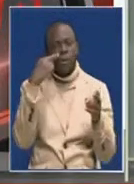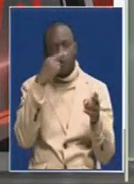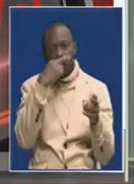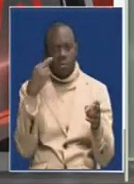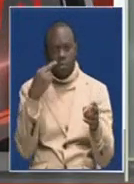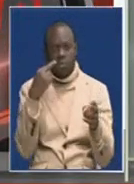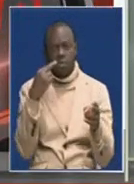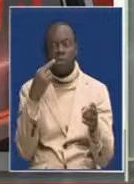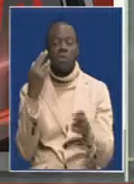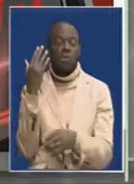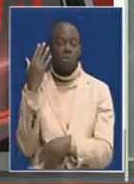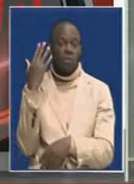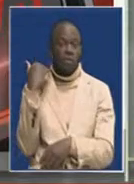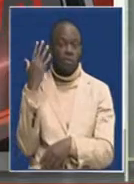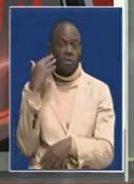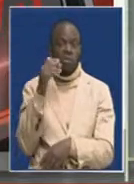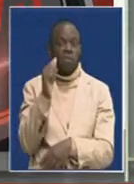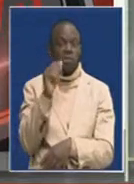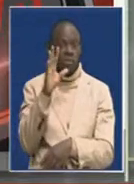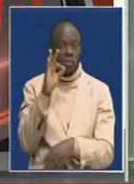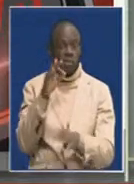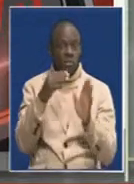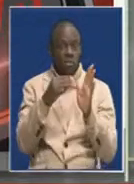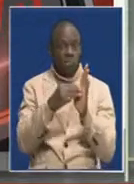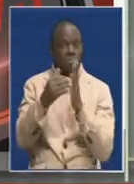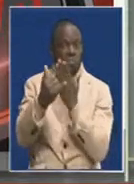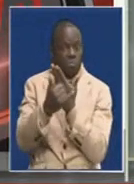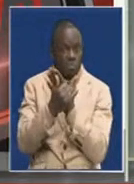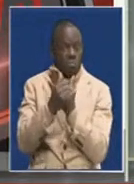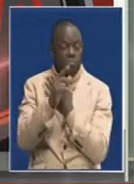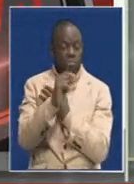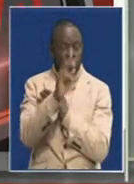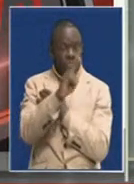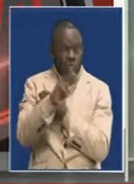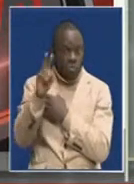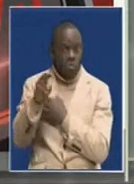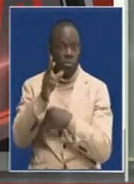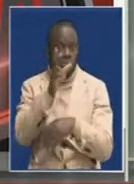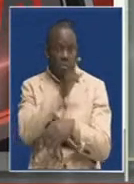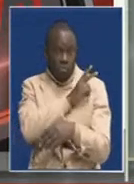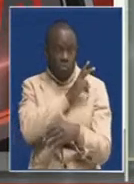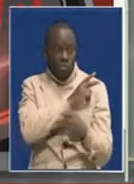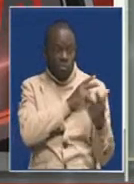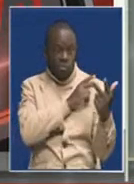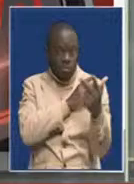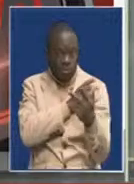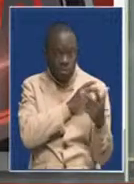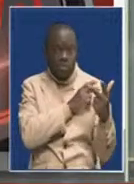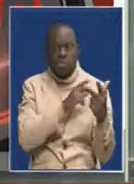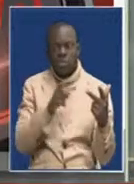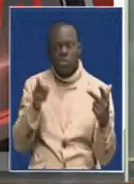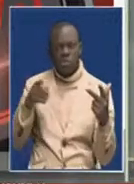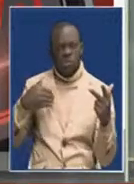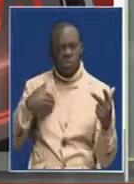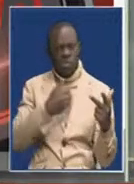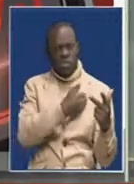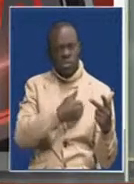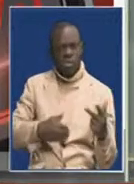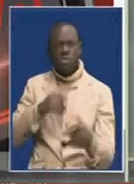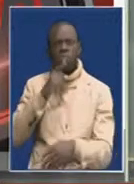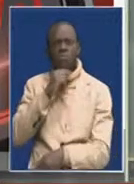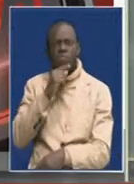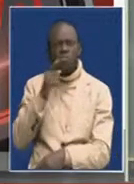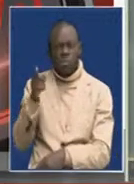on May 19th, 2022, the three, while acting and jointly working together, did steal money from